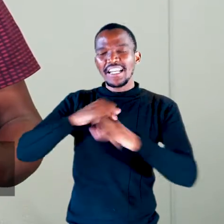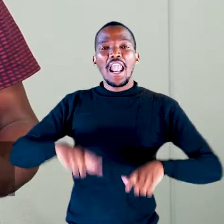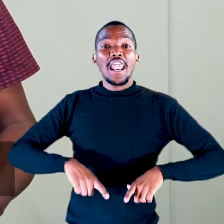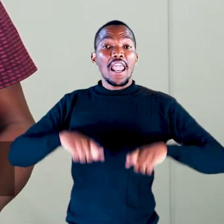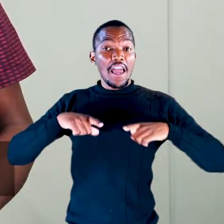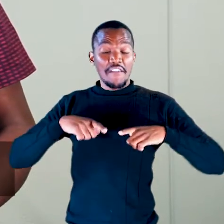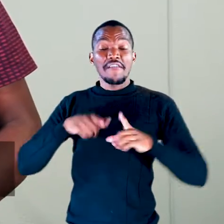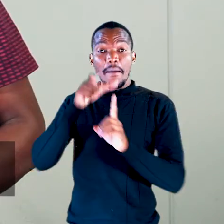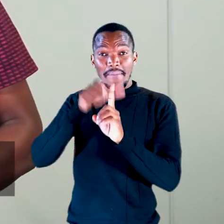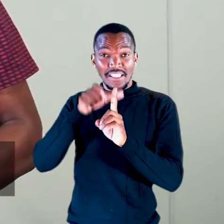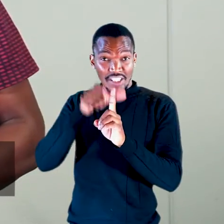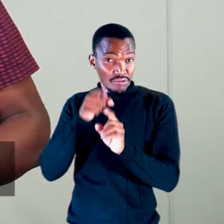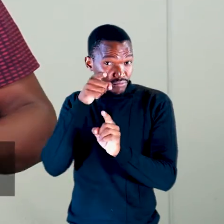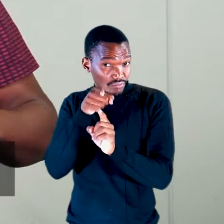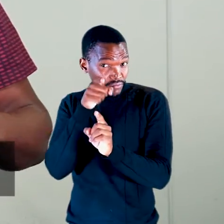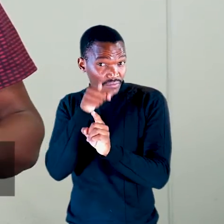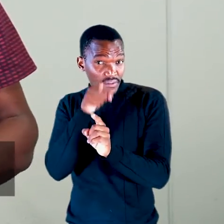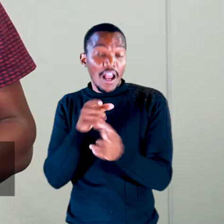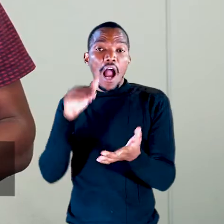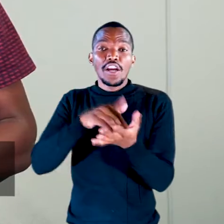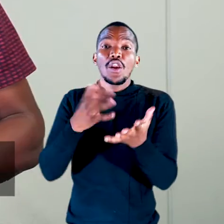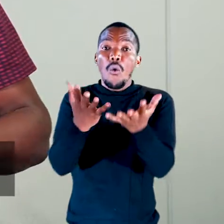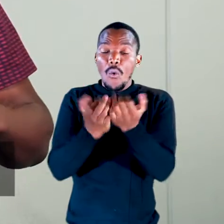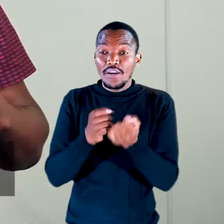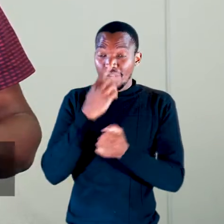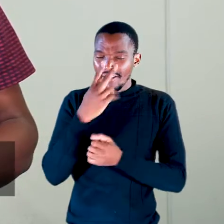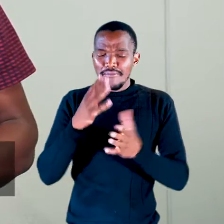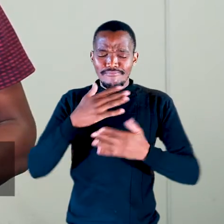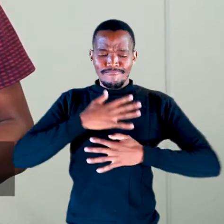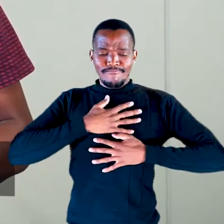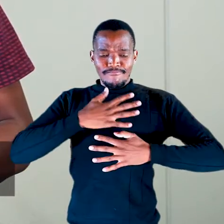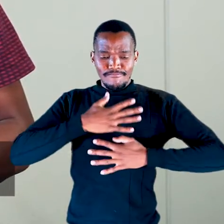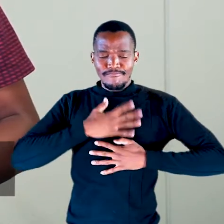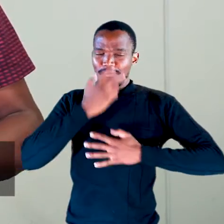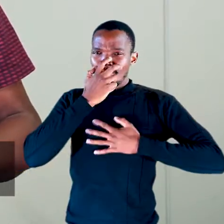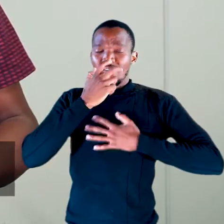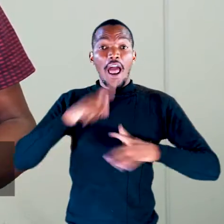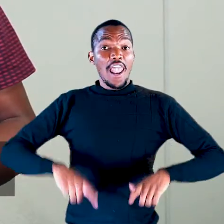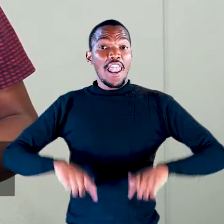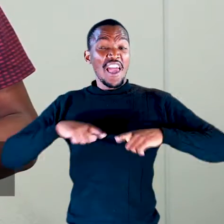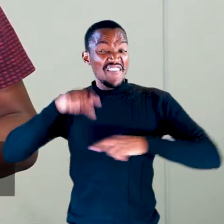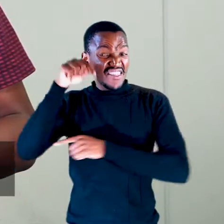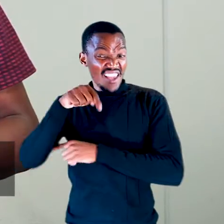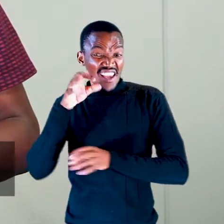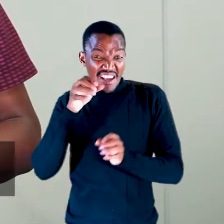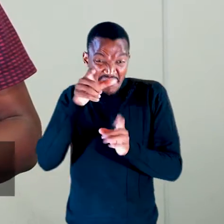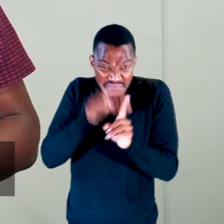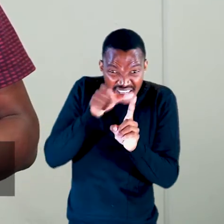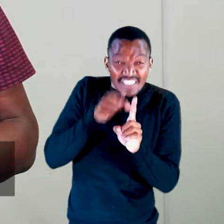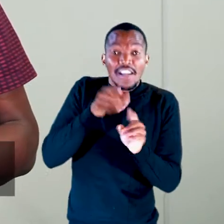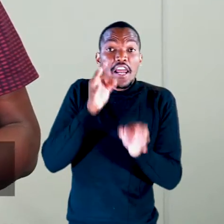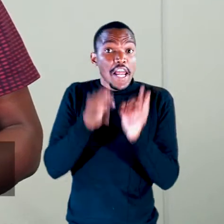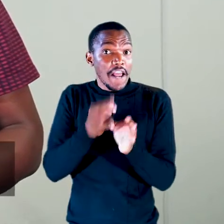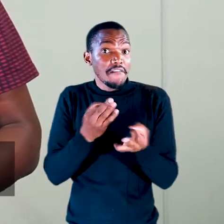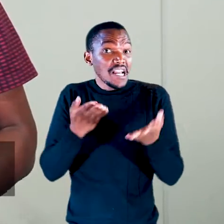jaaka go thomamisa gore motho yo wa hema a go na le botshelo mo go ene. Ga botshelo bo seo re thomamisa go bona gore re